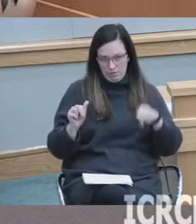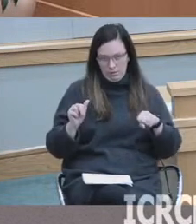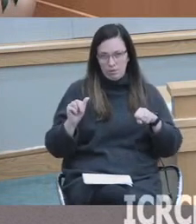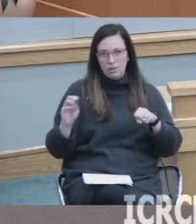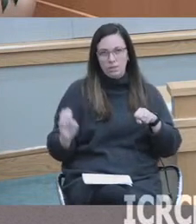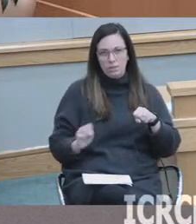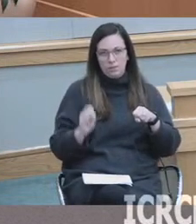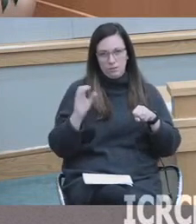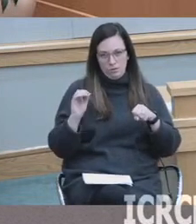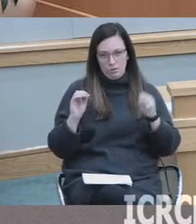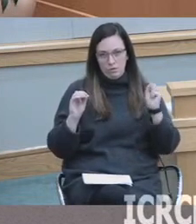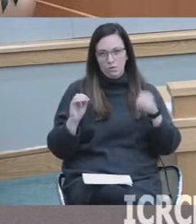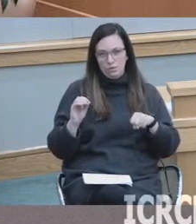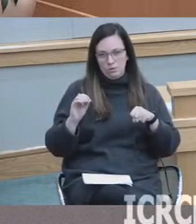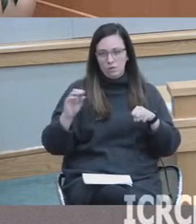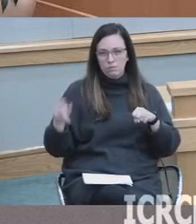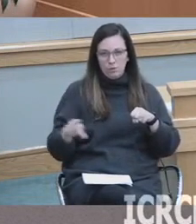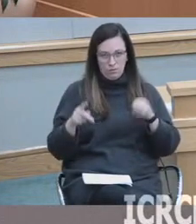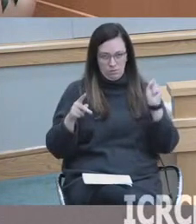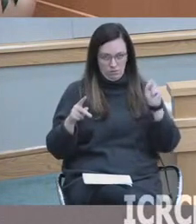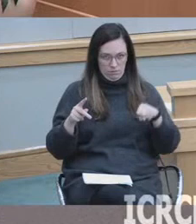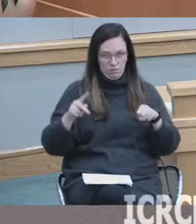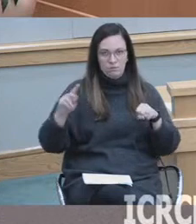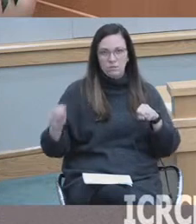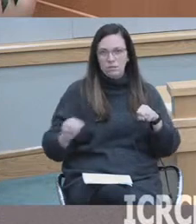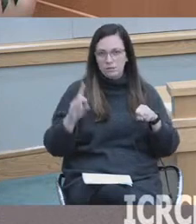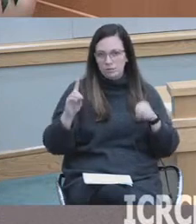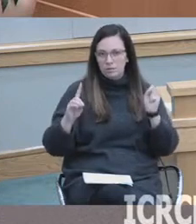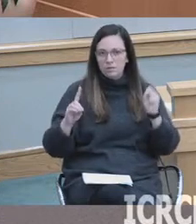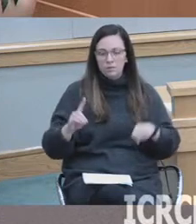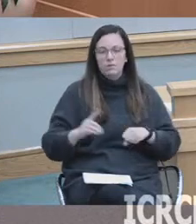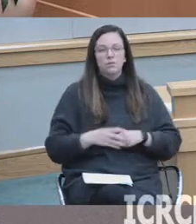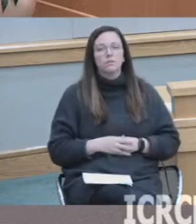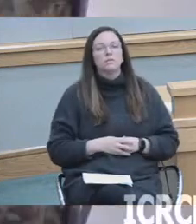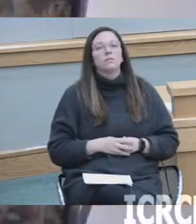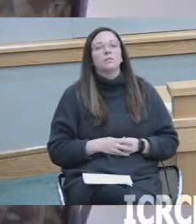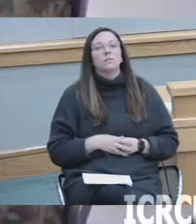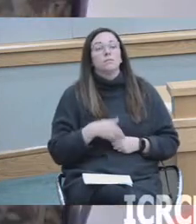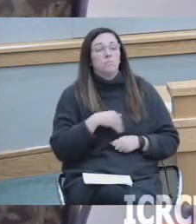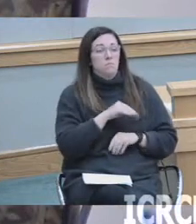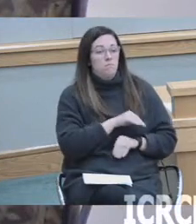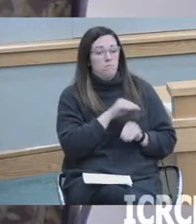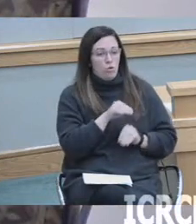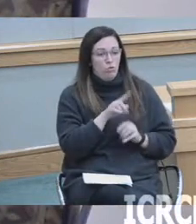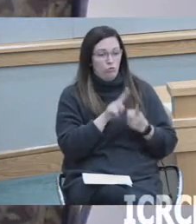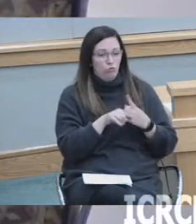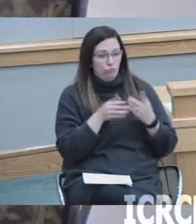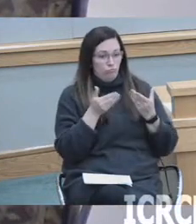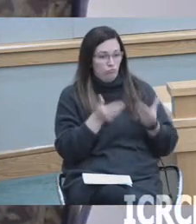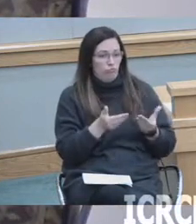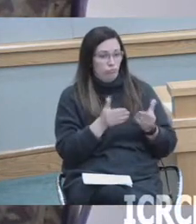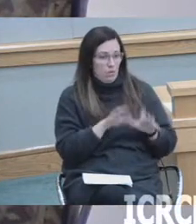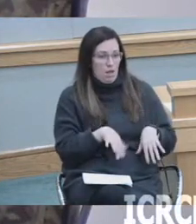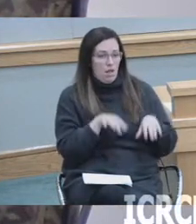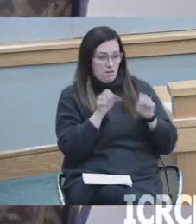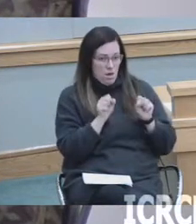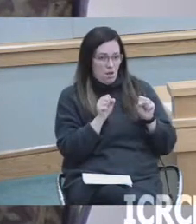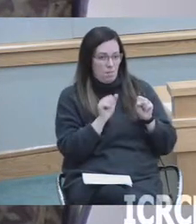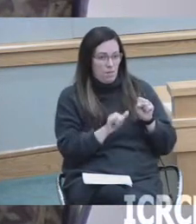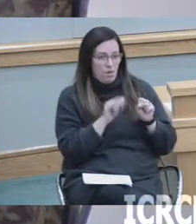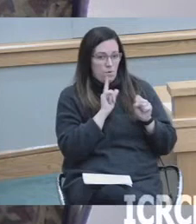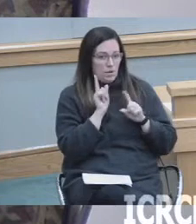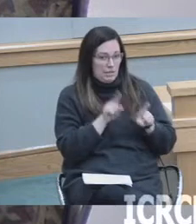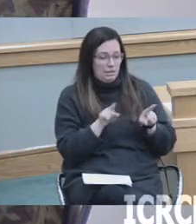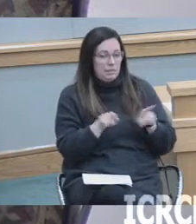Mr. Sextro. Yes. Mr. Putoff. Yes. Ms. McDaniel. Yes. May I have a motion to adopt the ordinance as